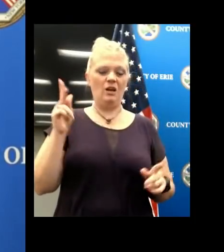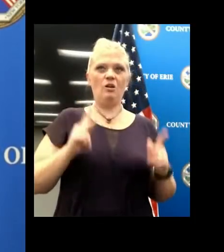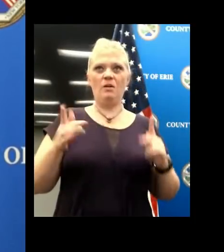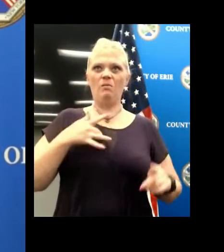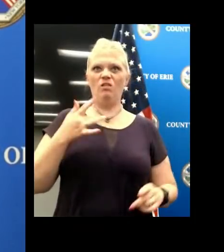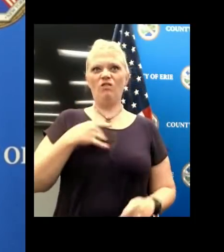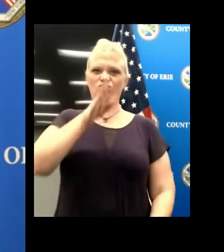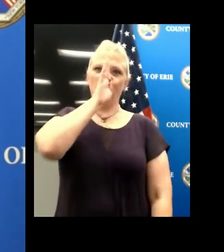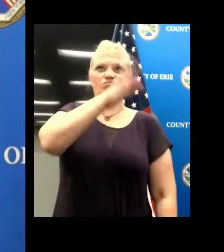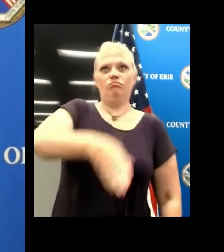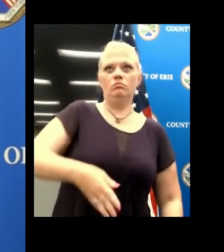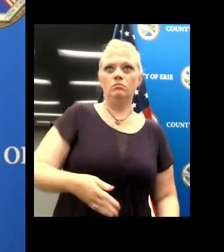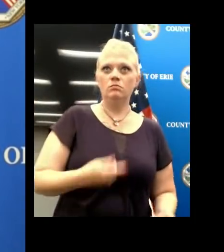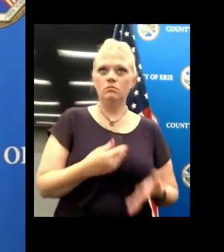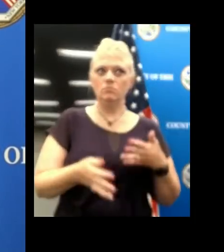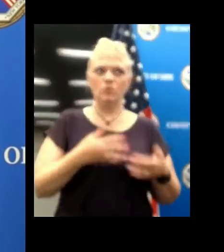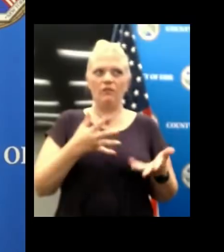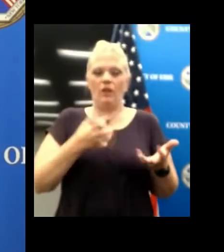to say what they're thinking.